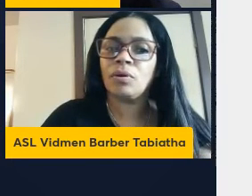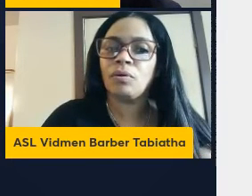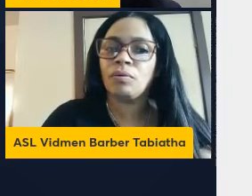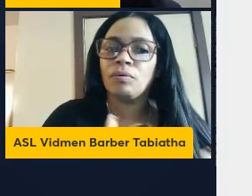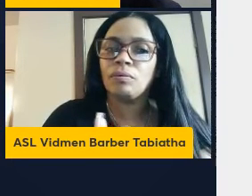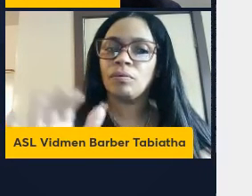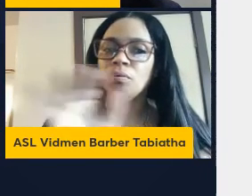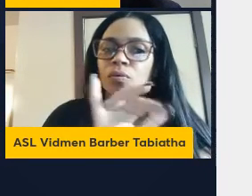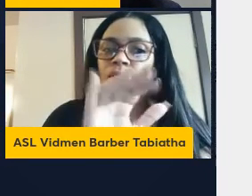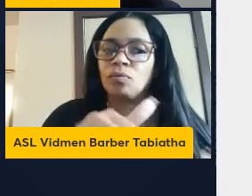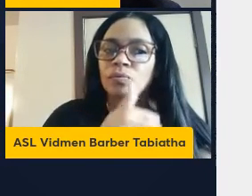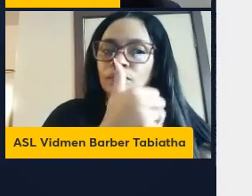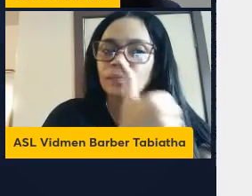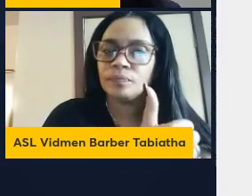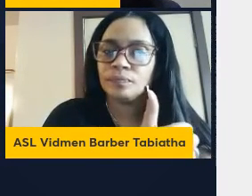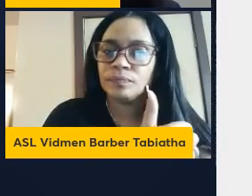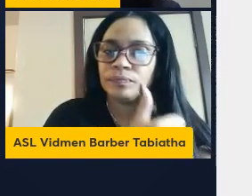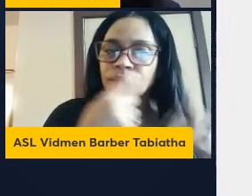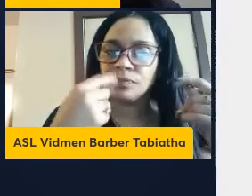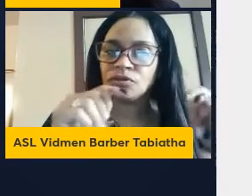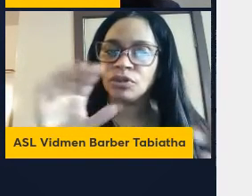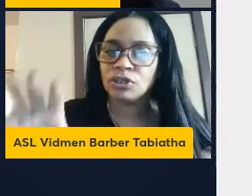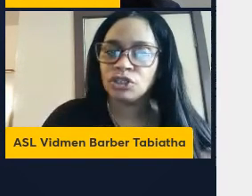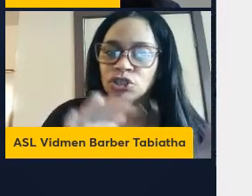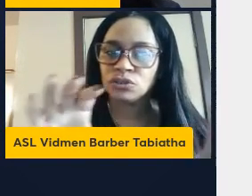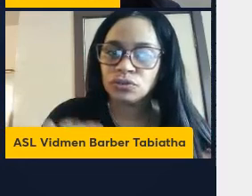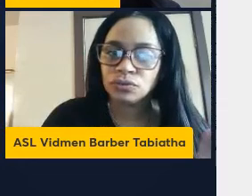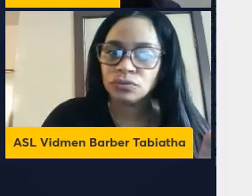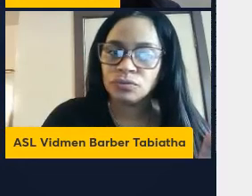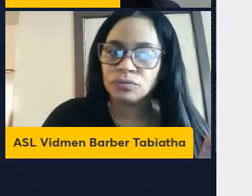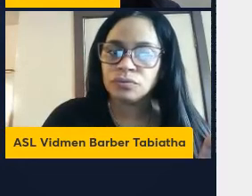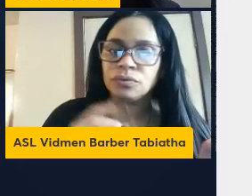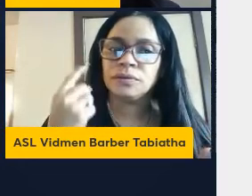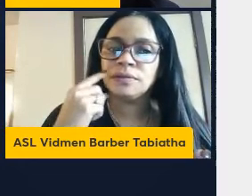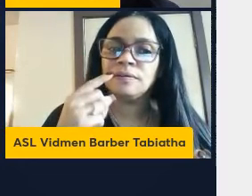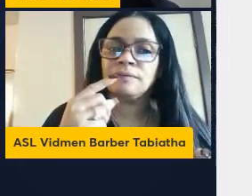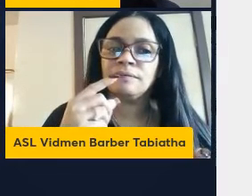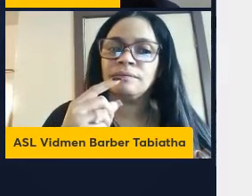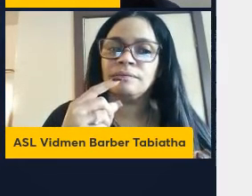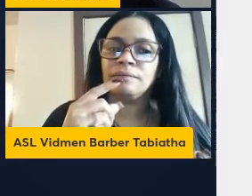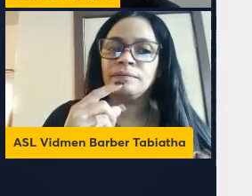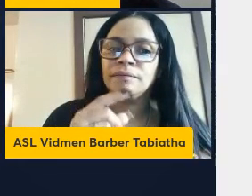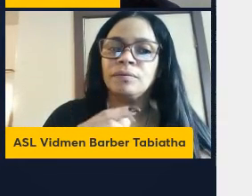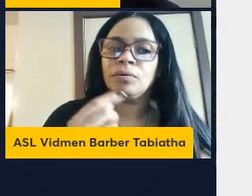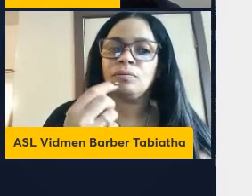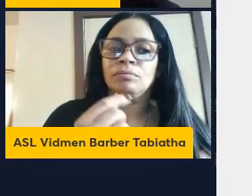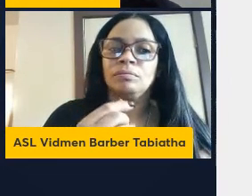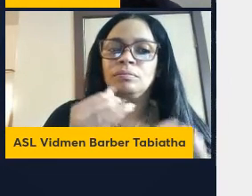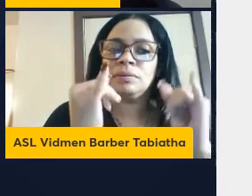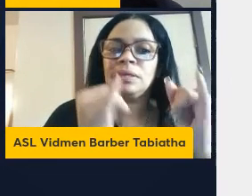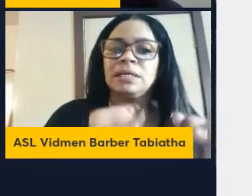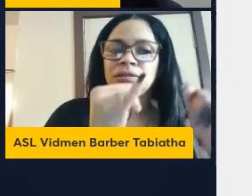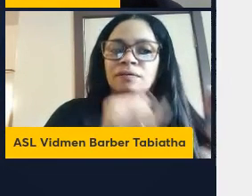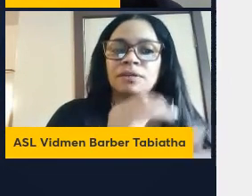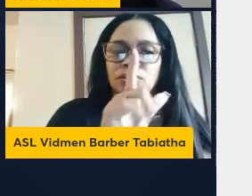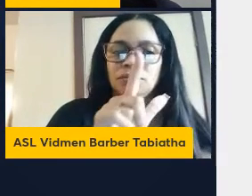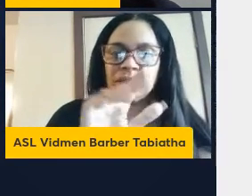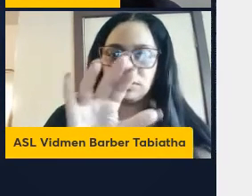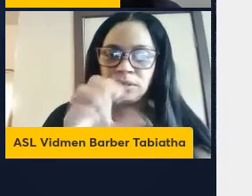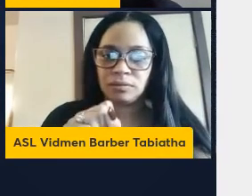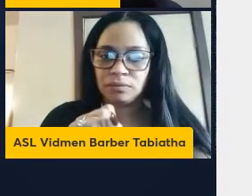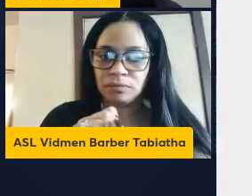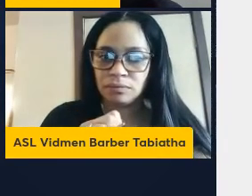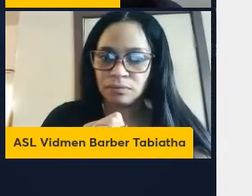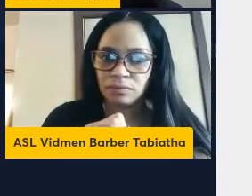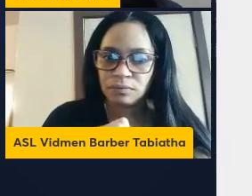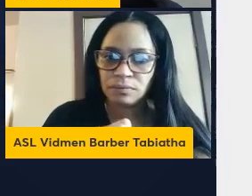We are also setting up trying to do this at also a single cell level using the Tenex platform. So, these are some